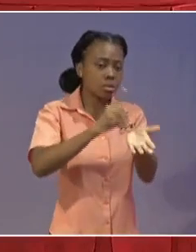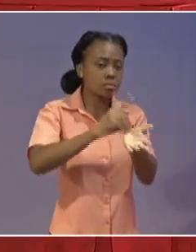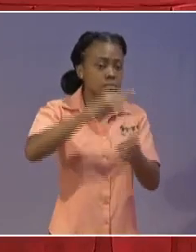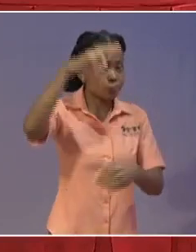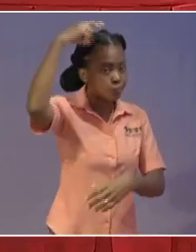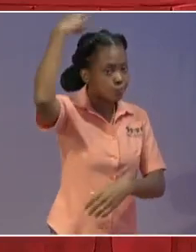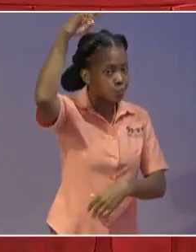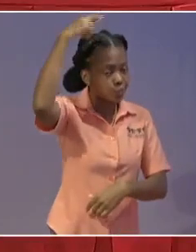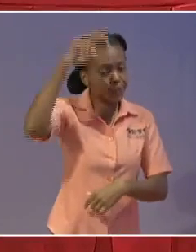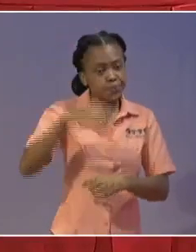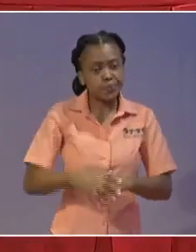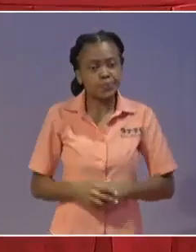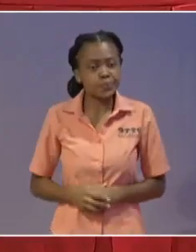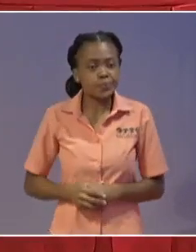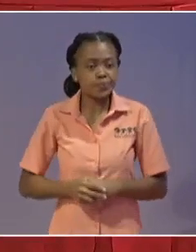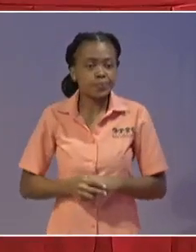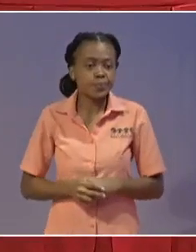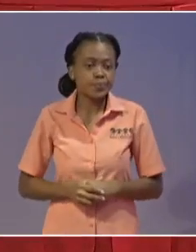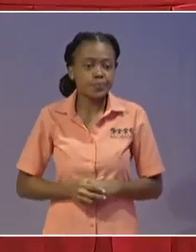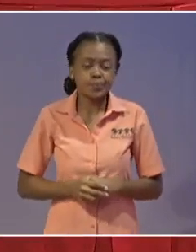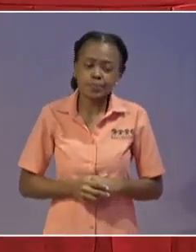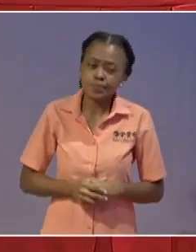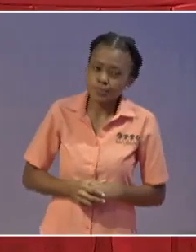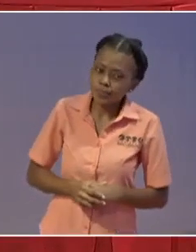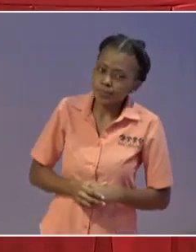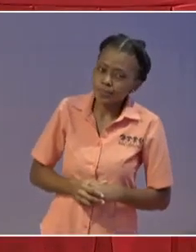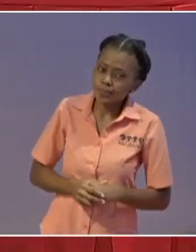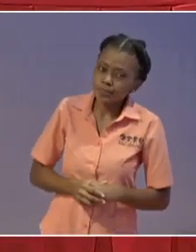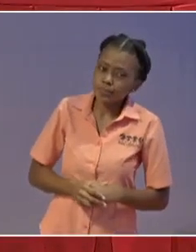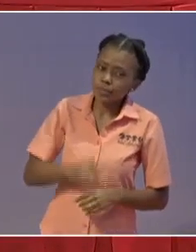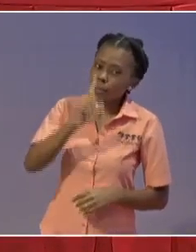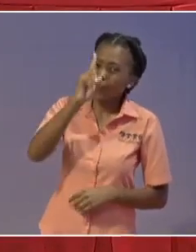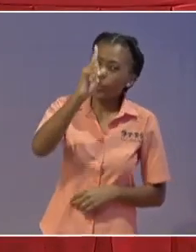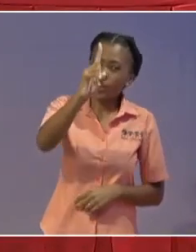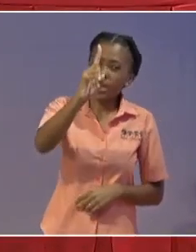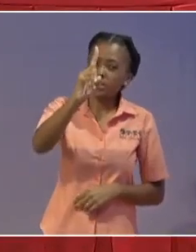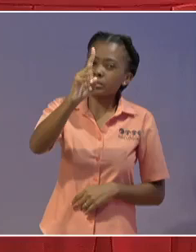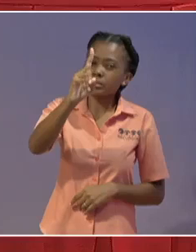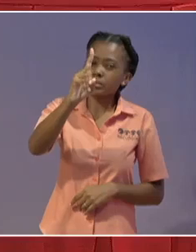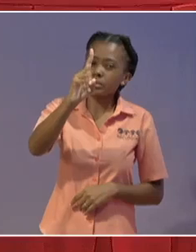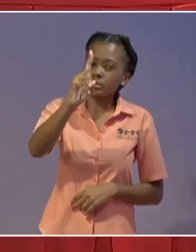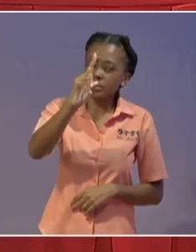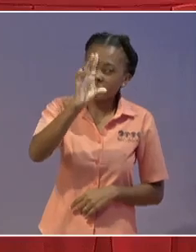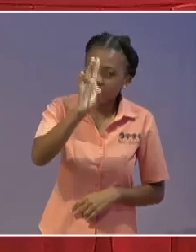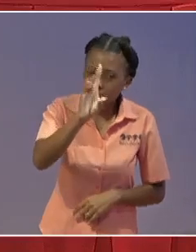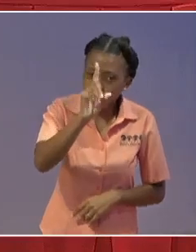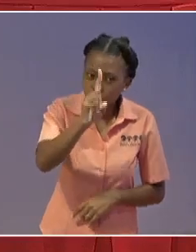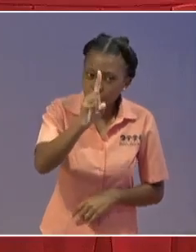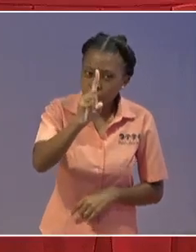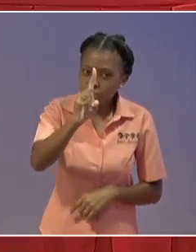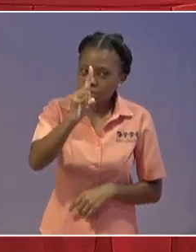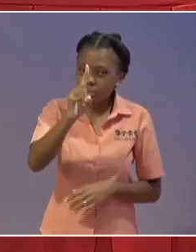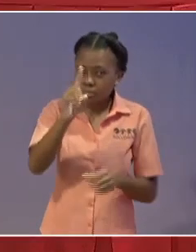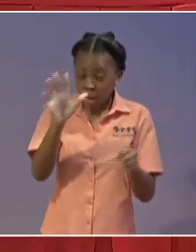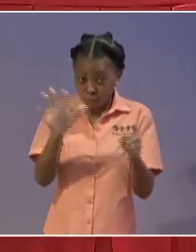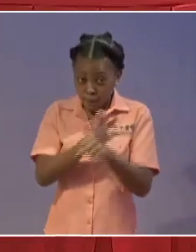promote vaccination, the 171 fully vaccinated people who died, can you say which vaccine they took?